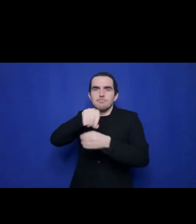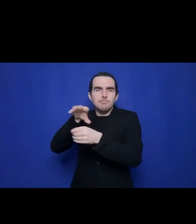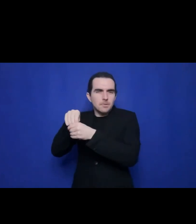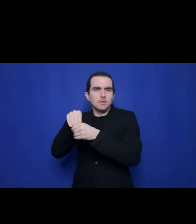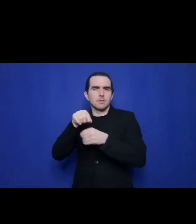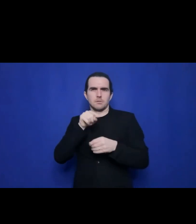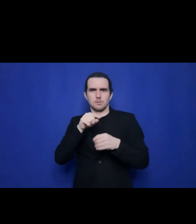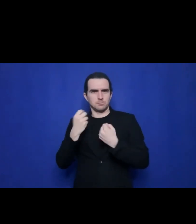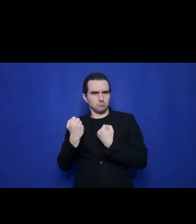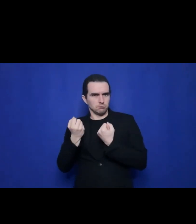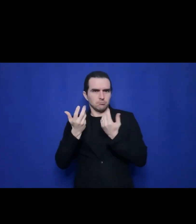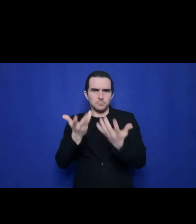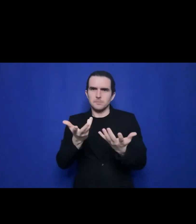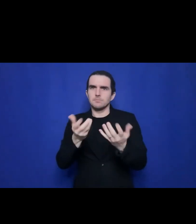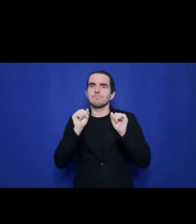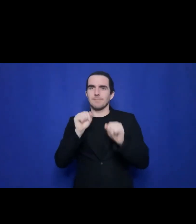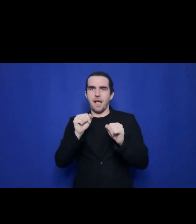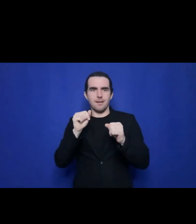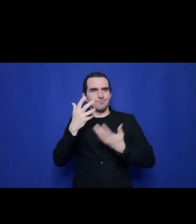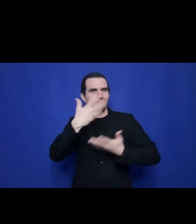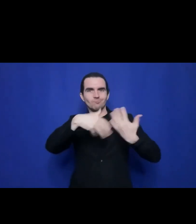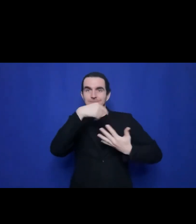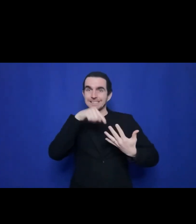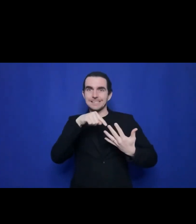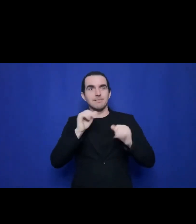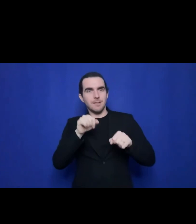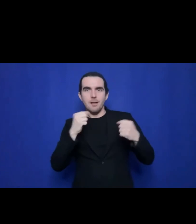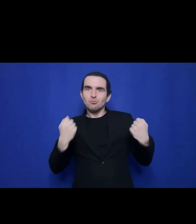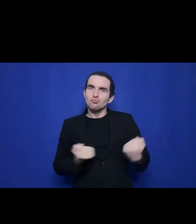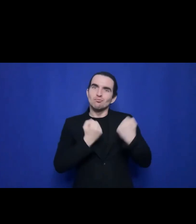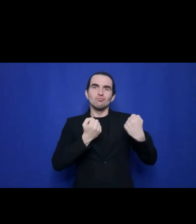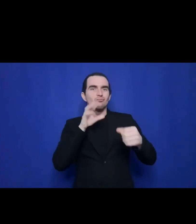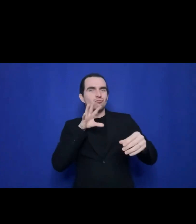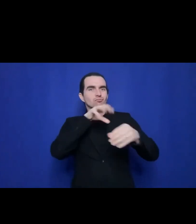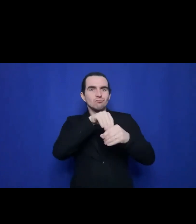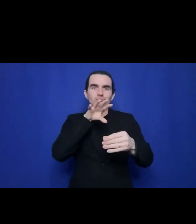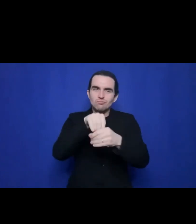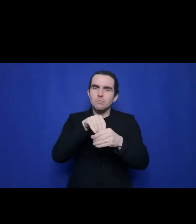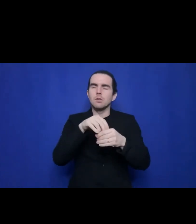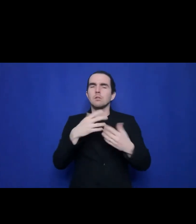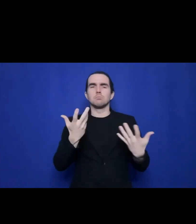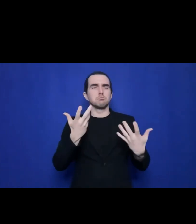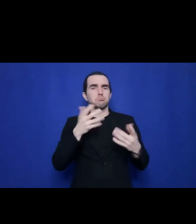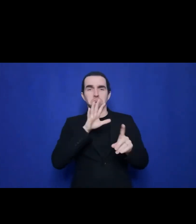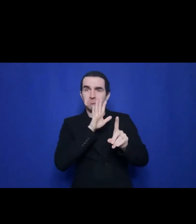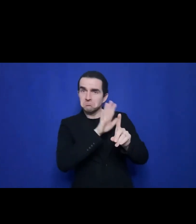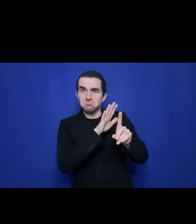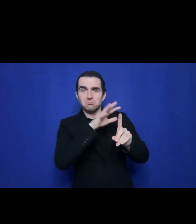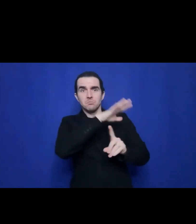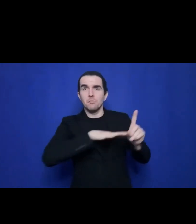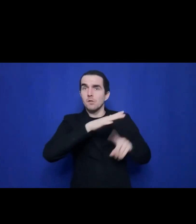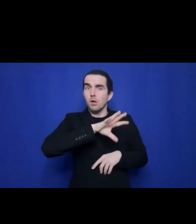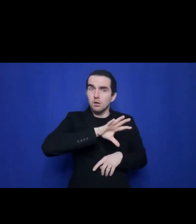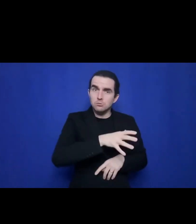also through social civil society organizations. However, recreational activities as